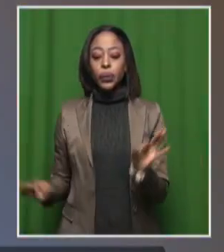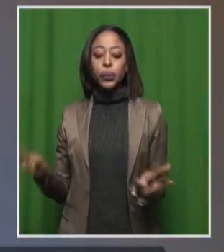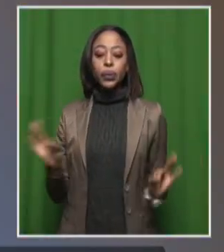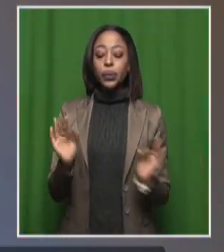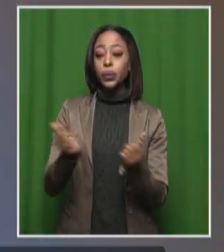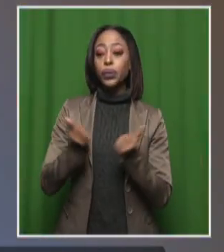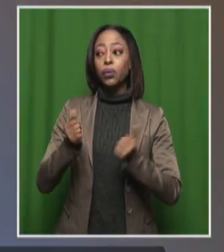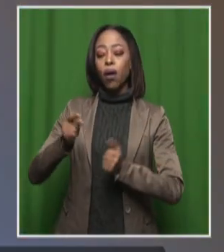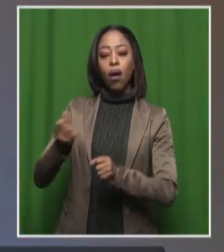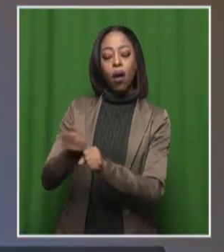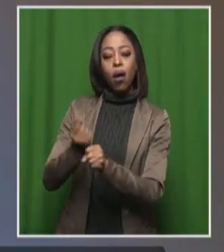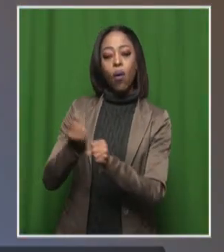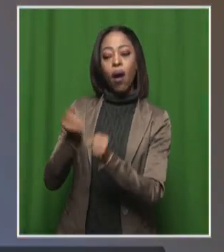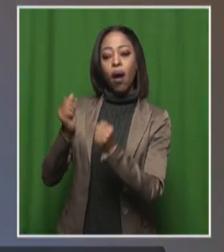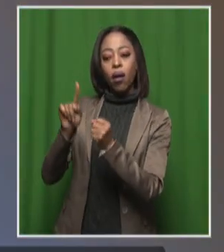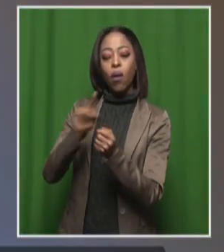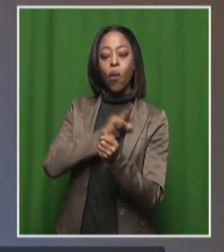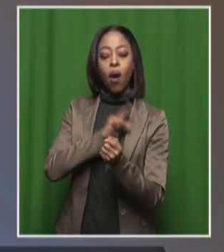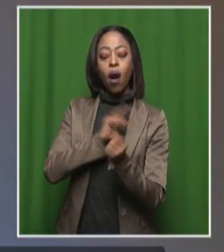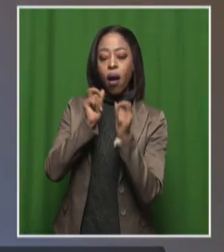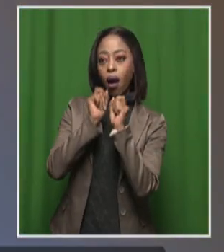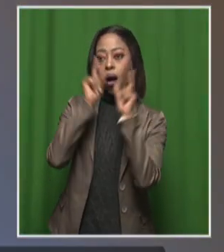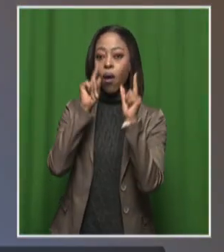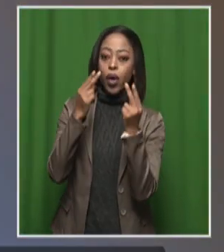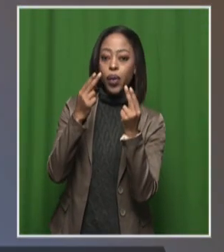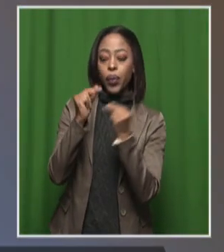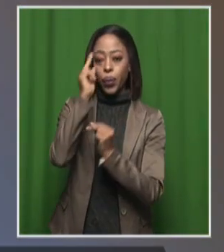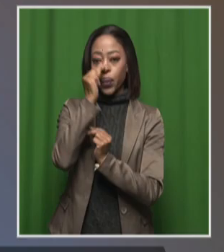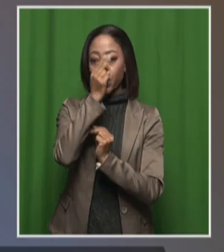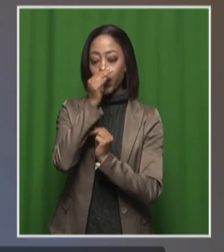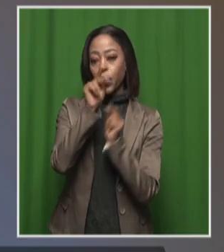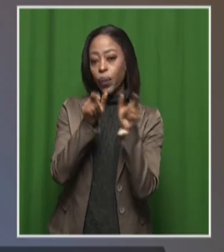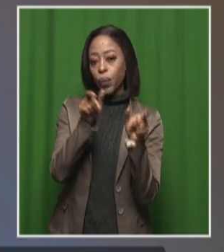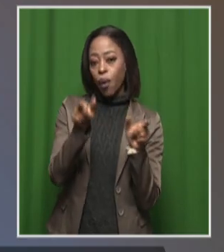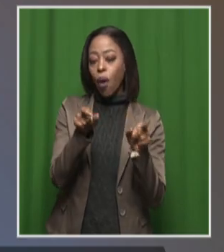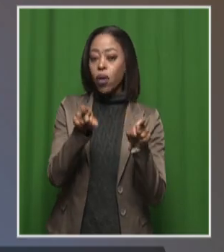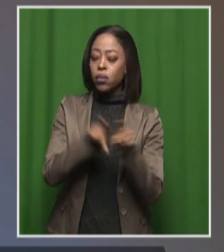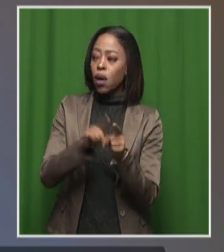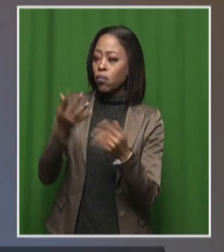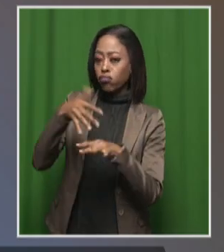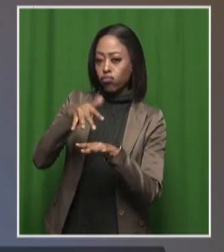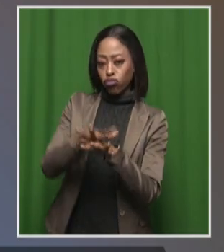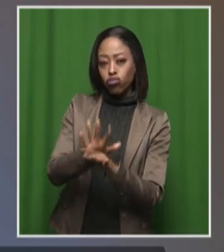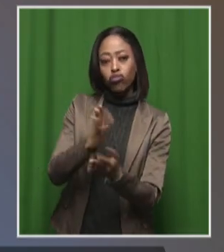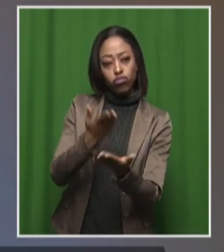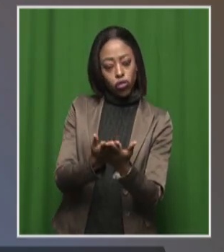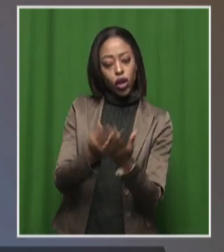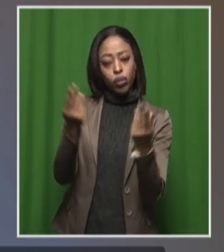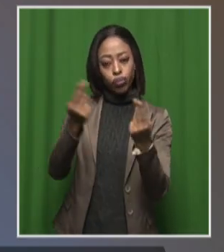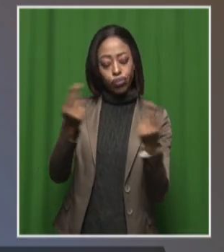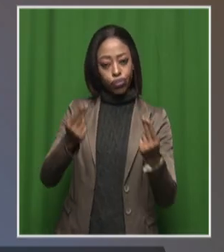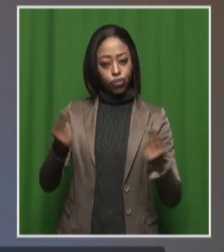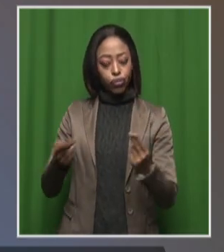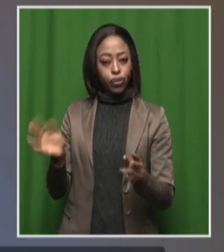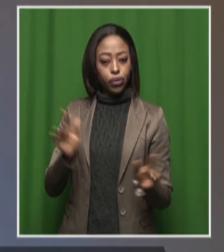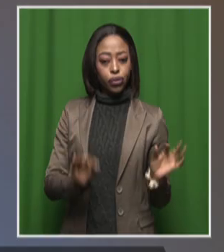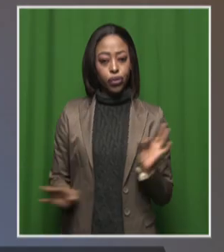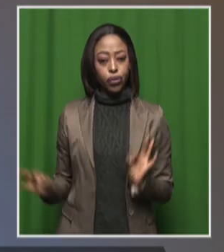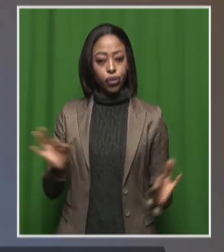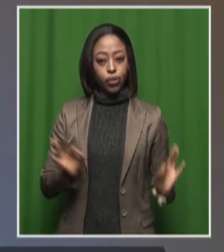her fashion label to create awareness for visually impaired people and just making them inclusive when it comes to fashion. Well, we hope to be joined